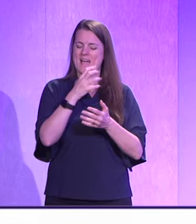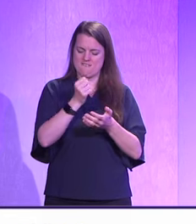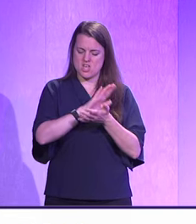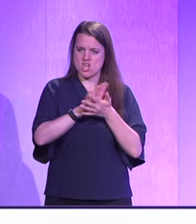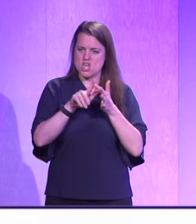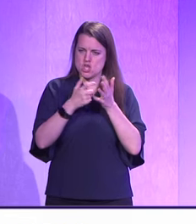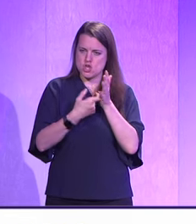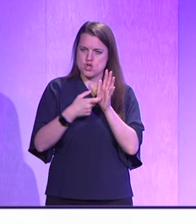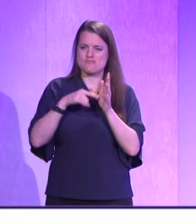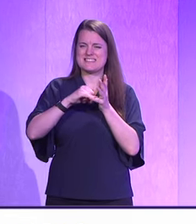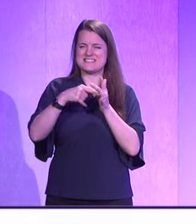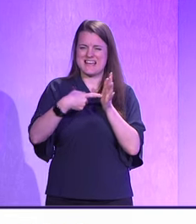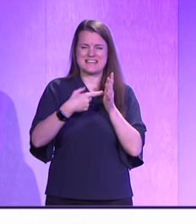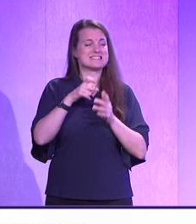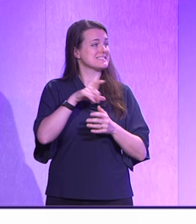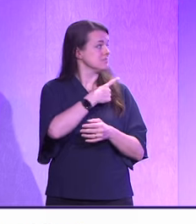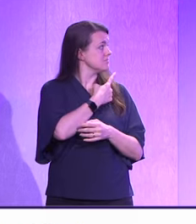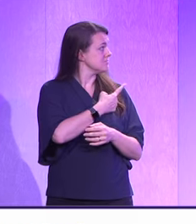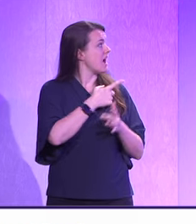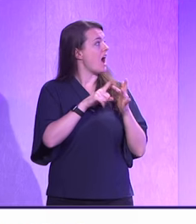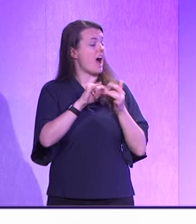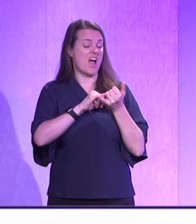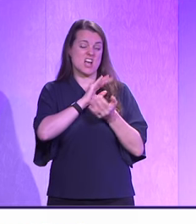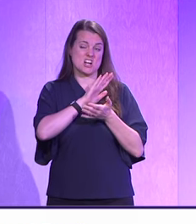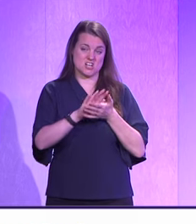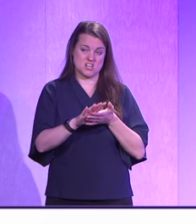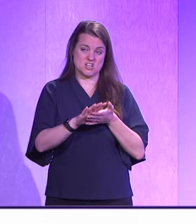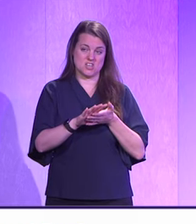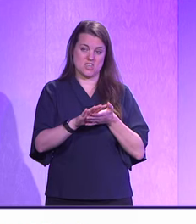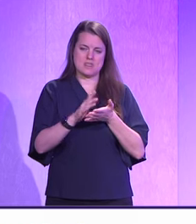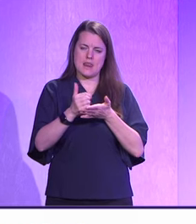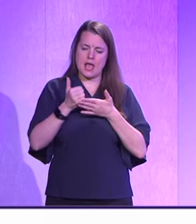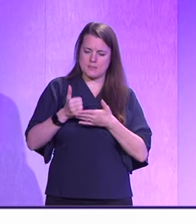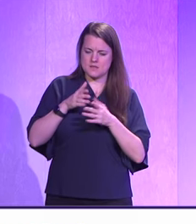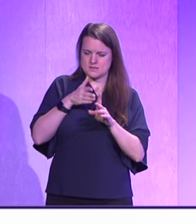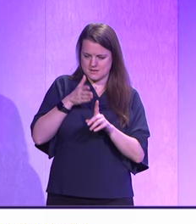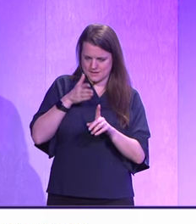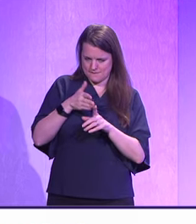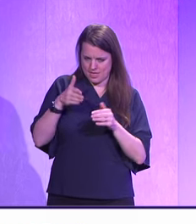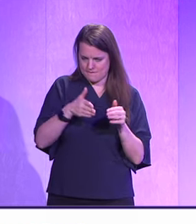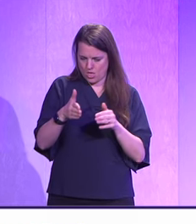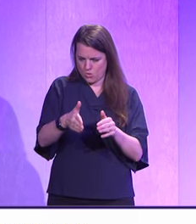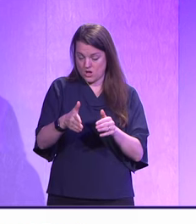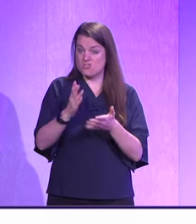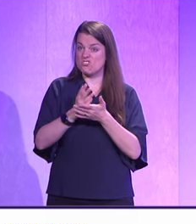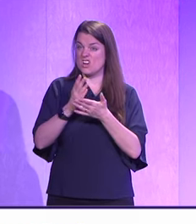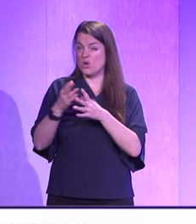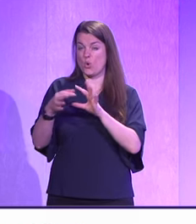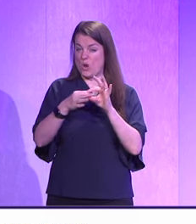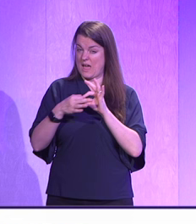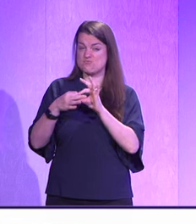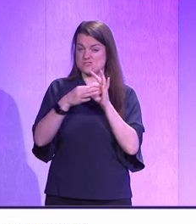heuristics called independent service heuristics, which help to find good boundaries for flow. And it's a very collaborative